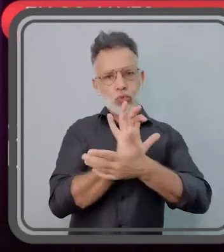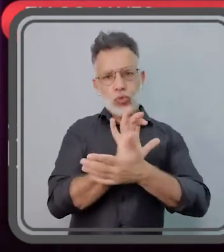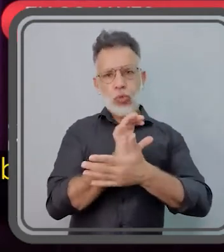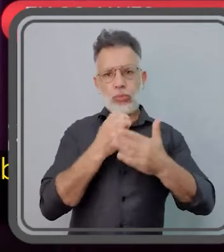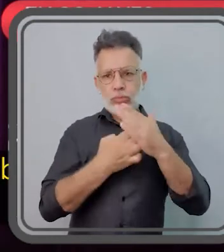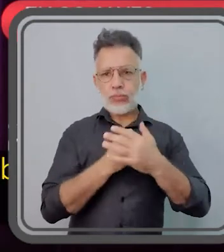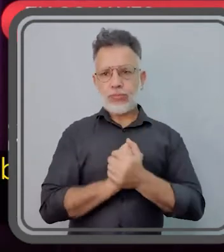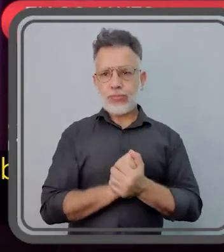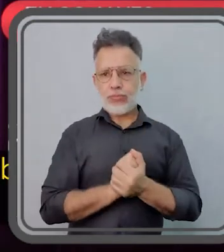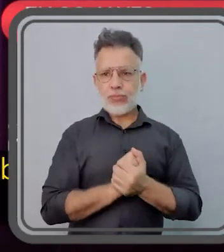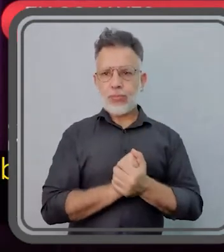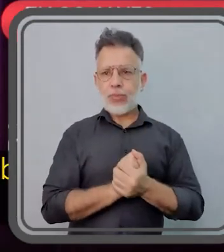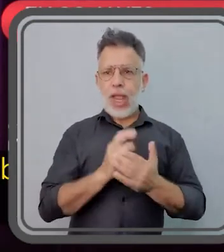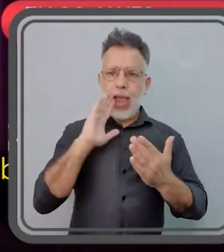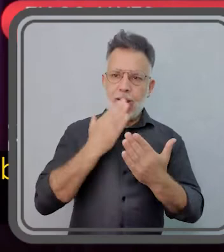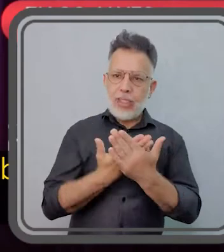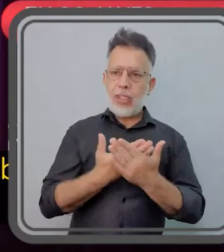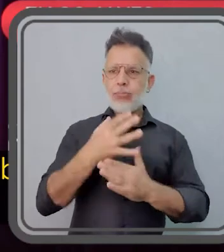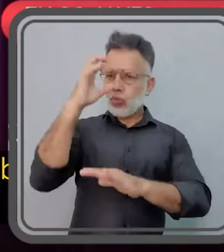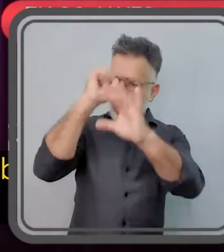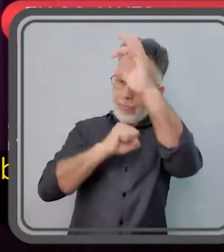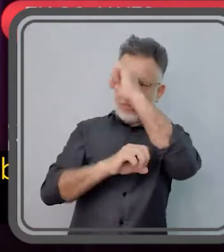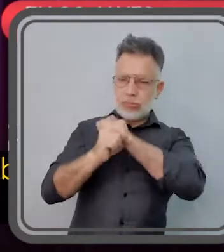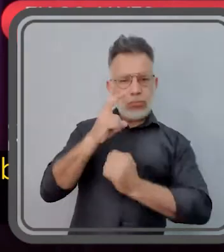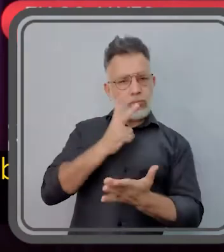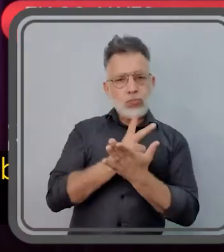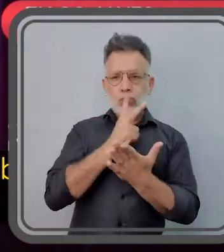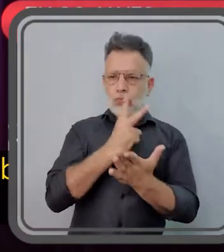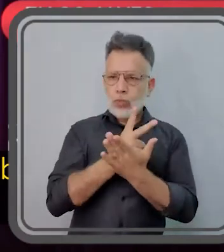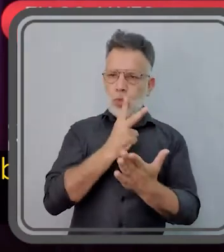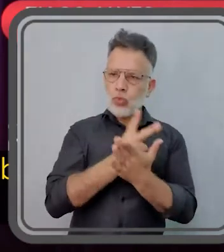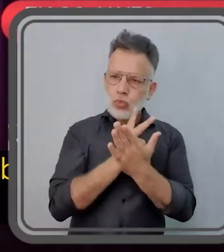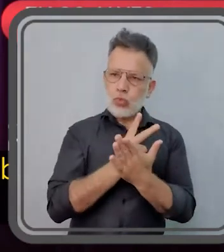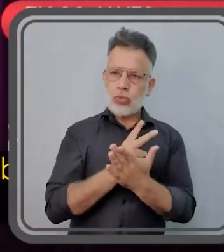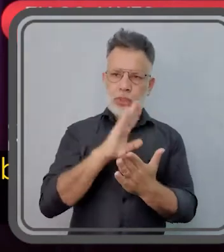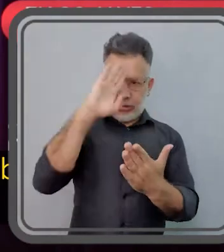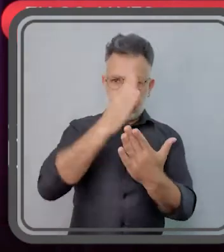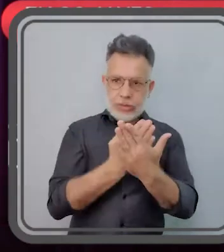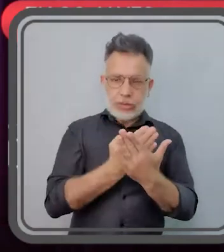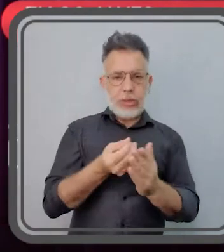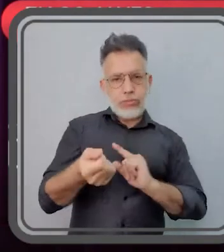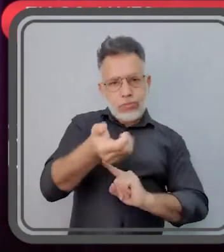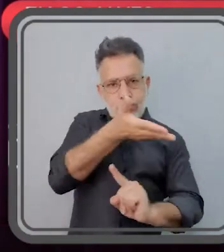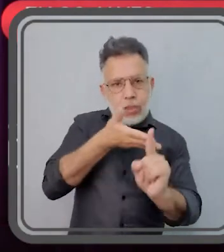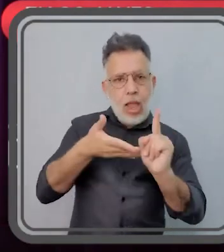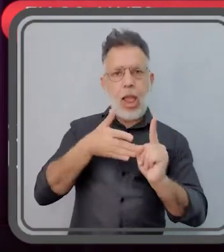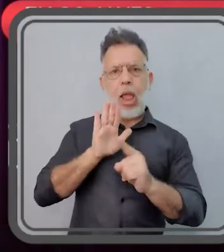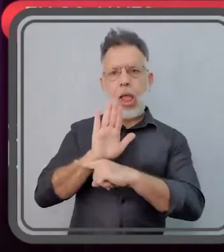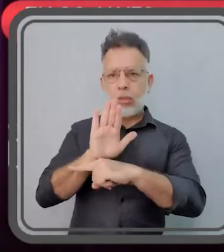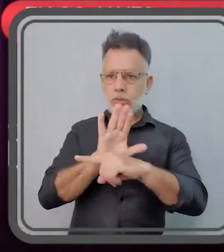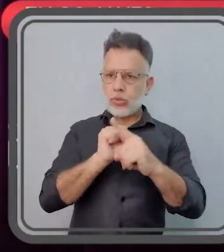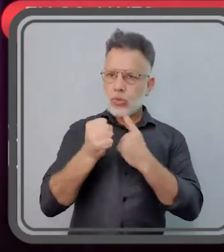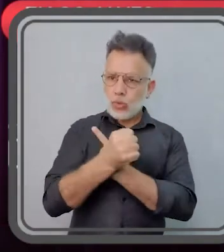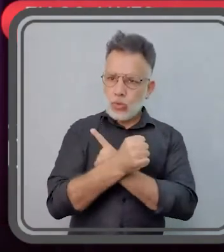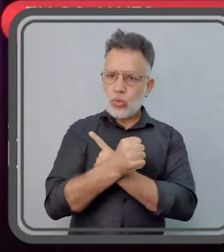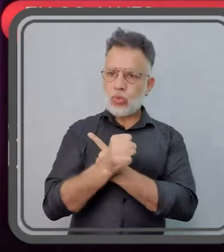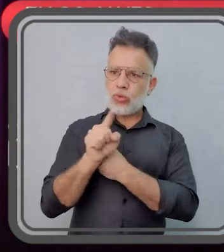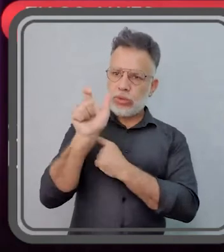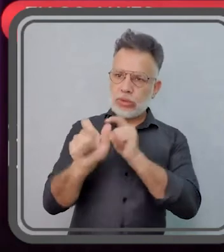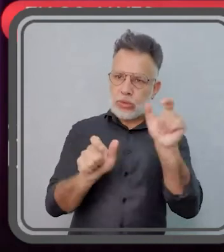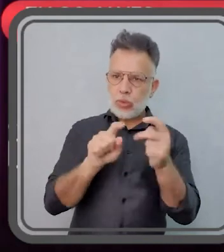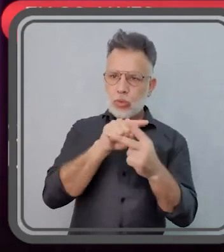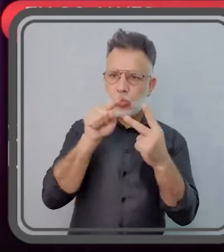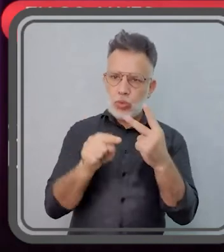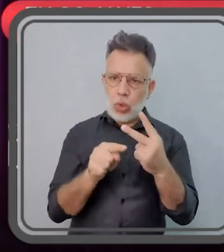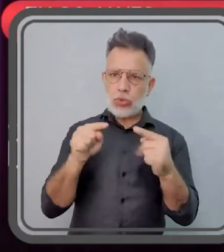group. We believe in continuous learning, and we believe in giving back to the society. And these two are